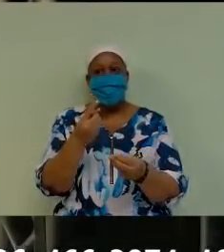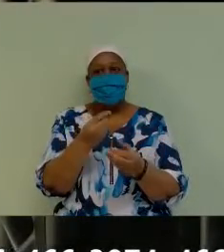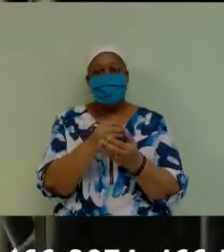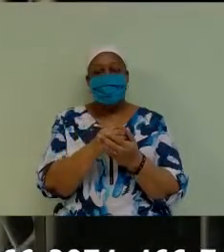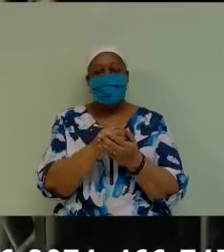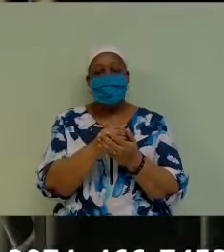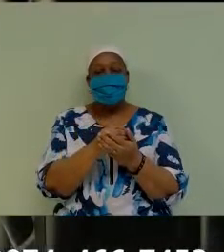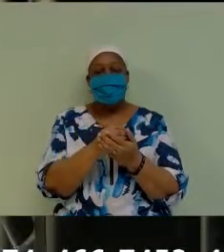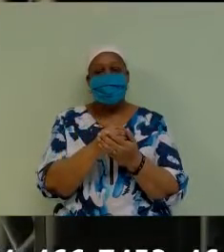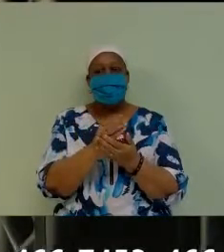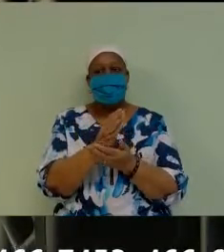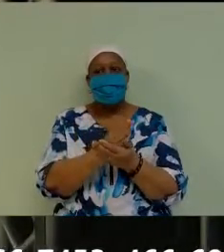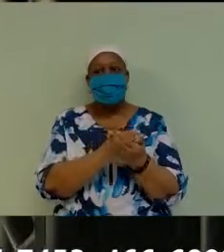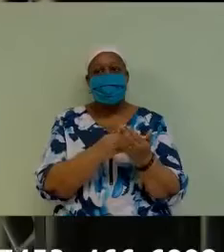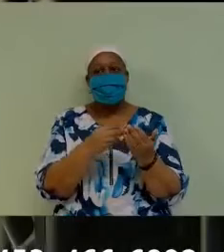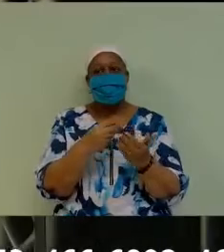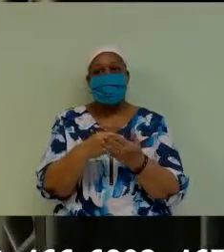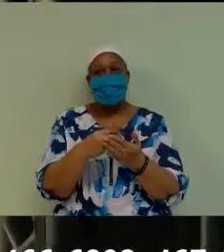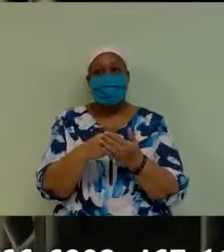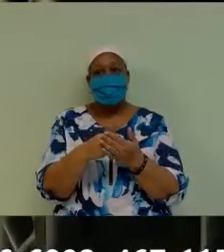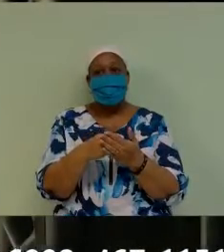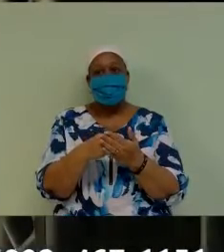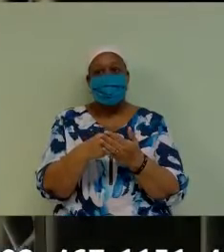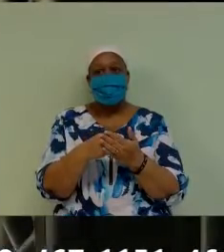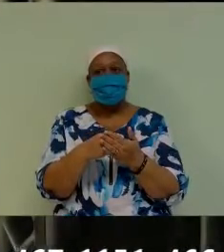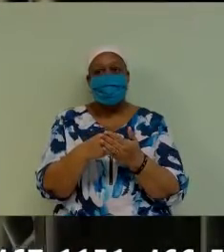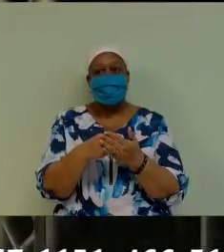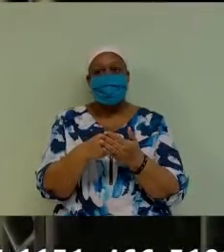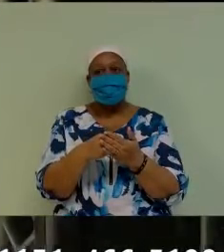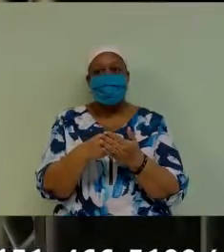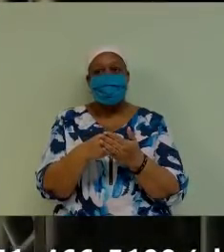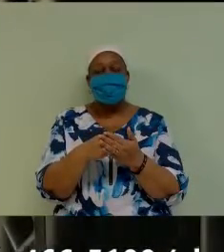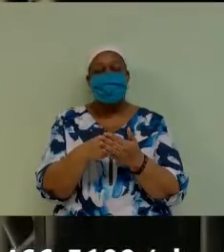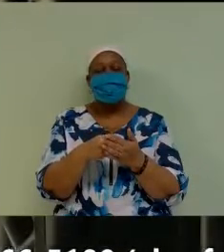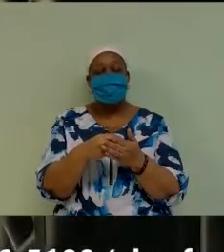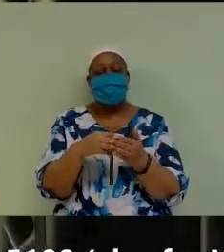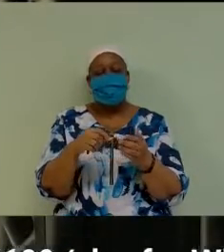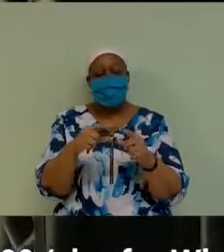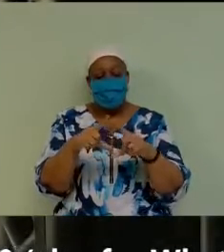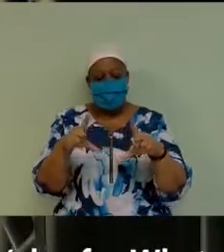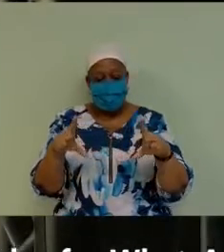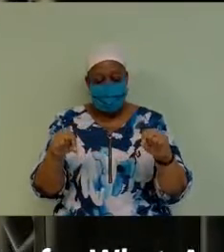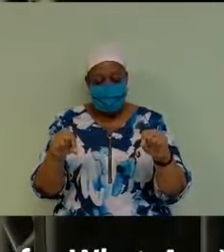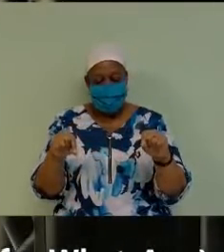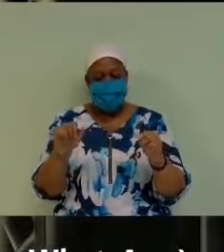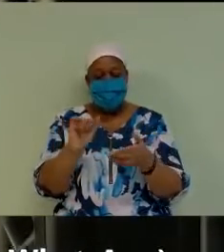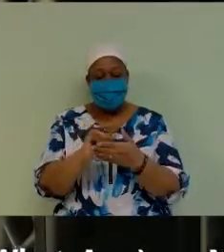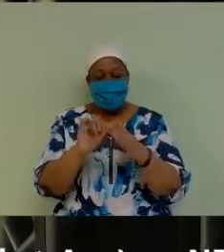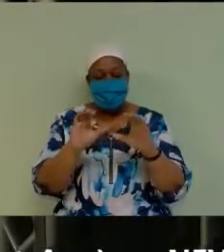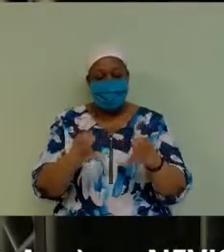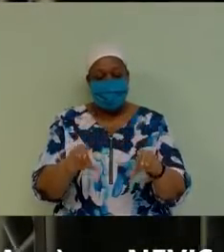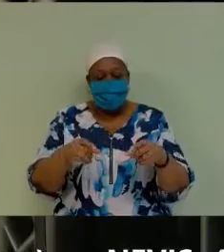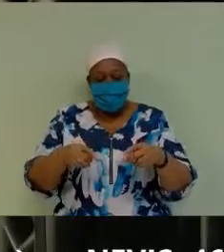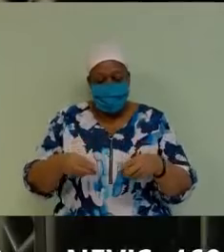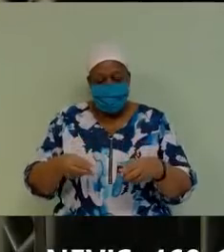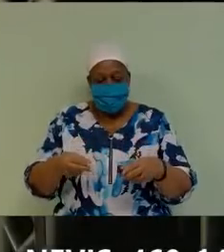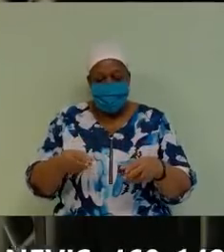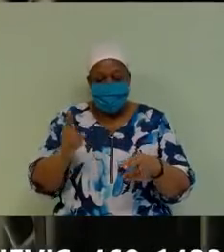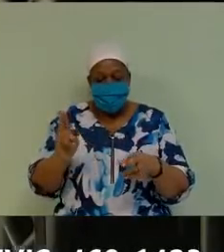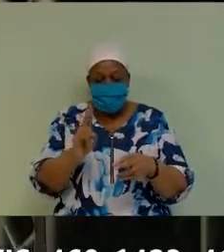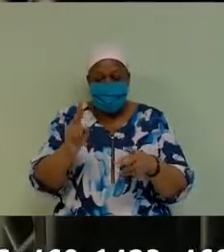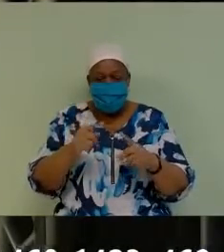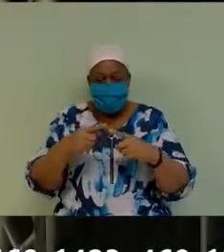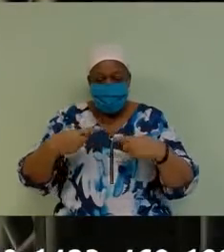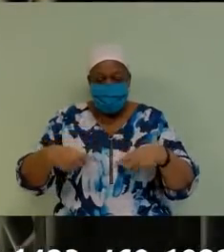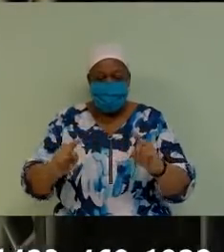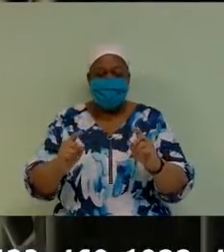donation. And that donation is going to come in the form of a gift voucher. So I'm going to ask Mr. Abdiel Samuel, our